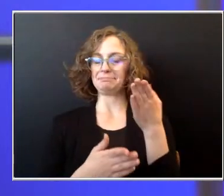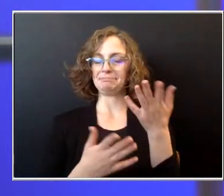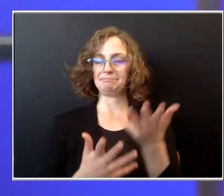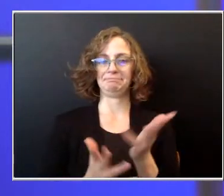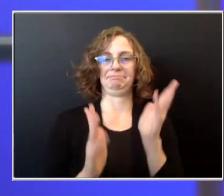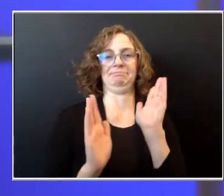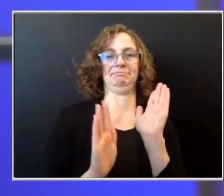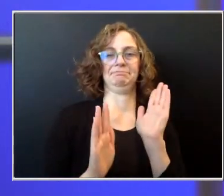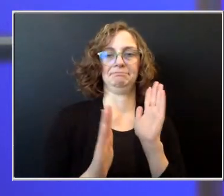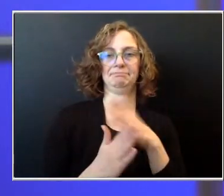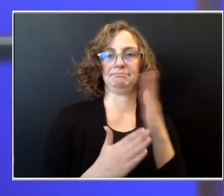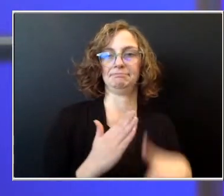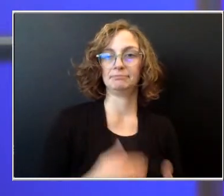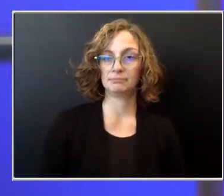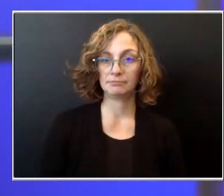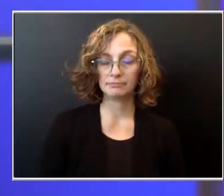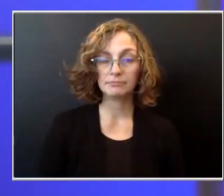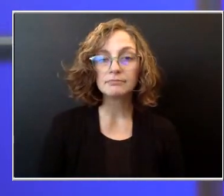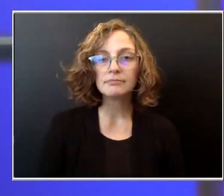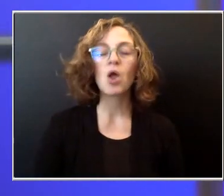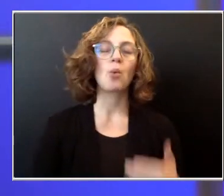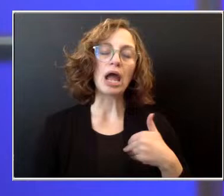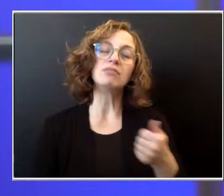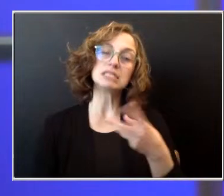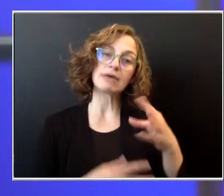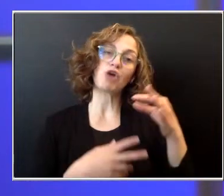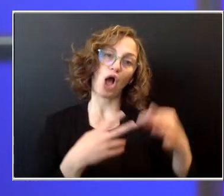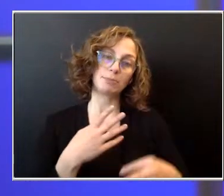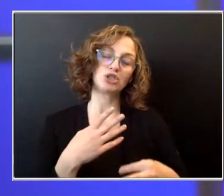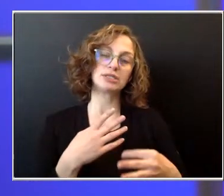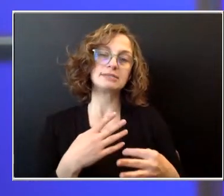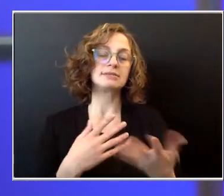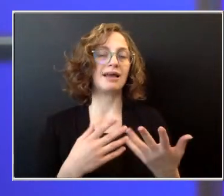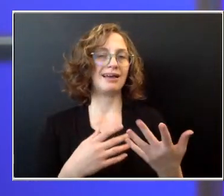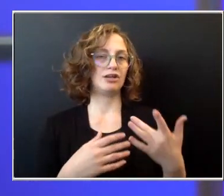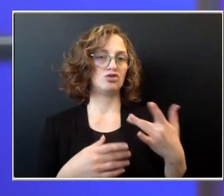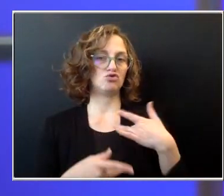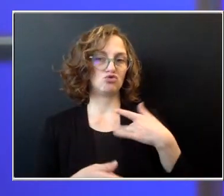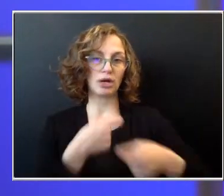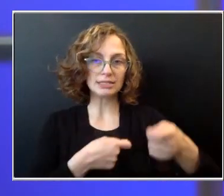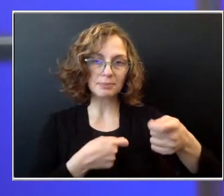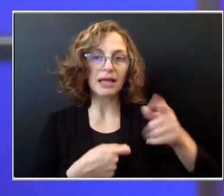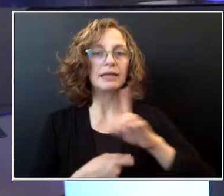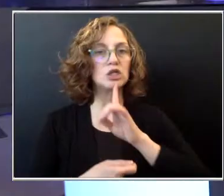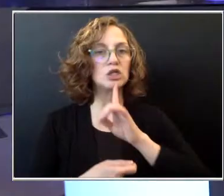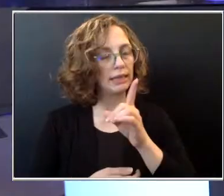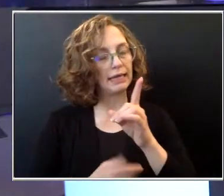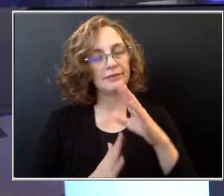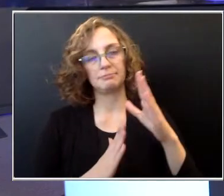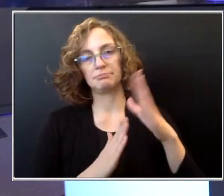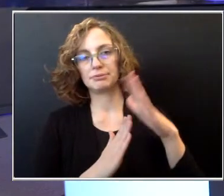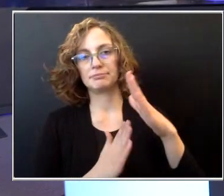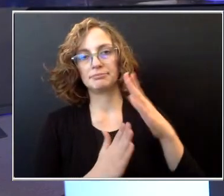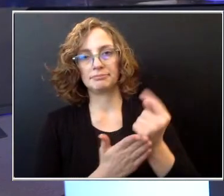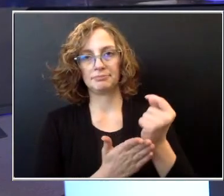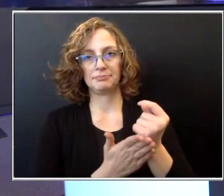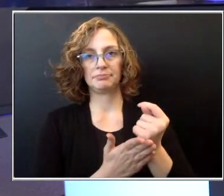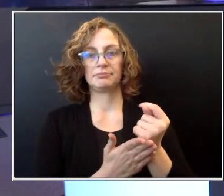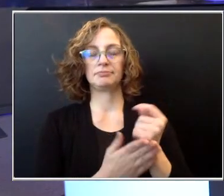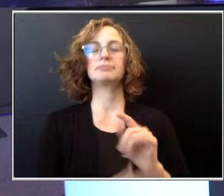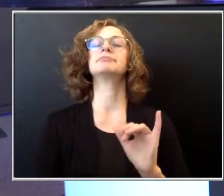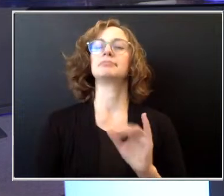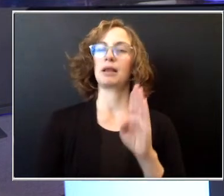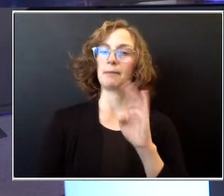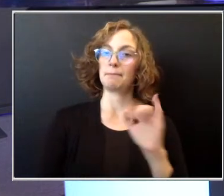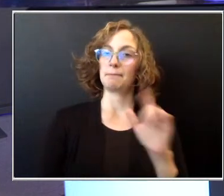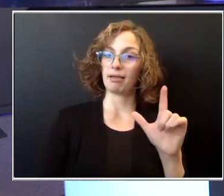there, and transplant is sort of the gold standard and the definitive therapy. And then Bill had emailed us, wanted to